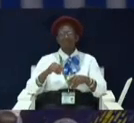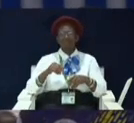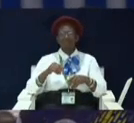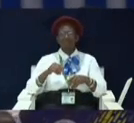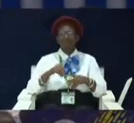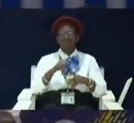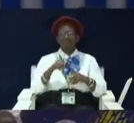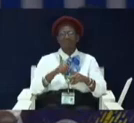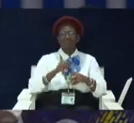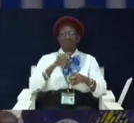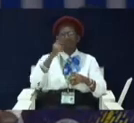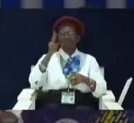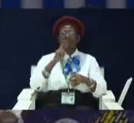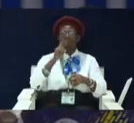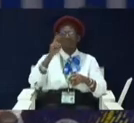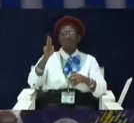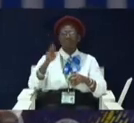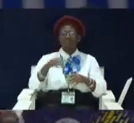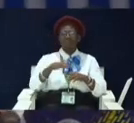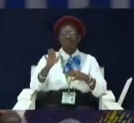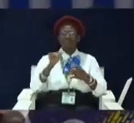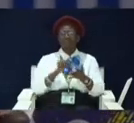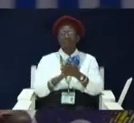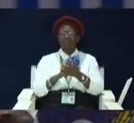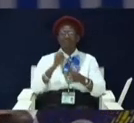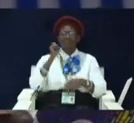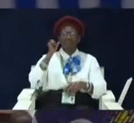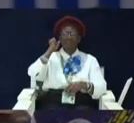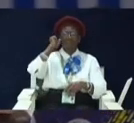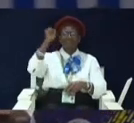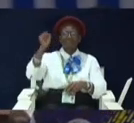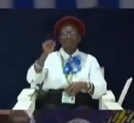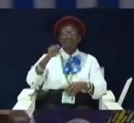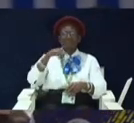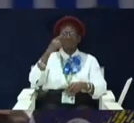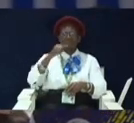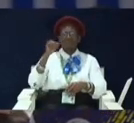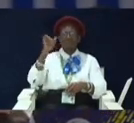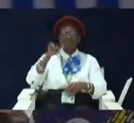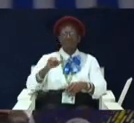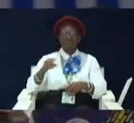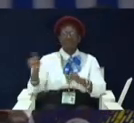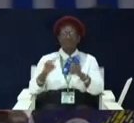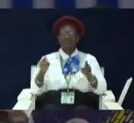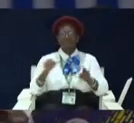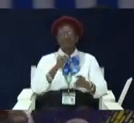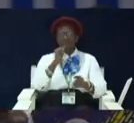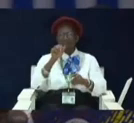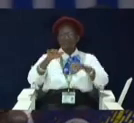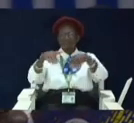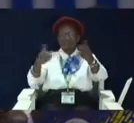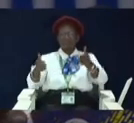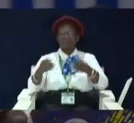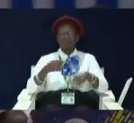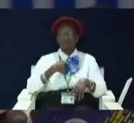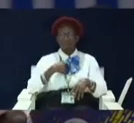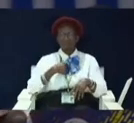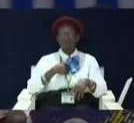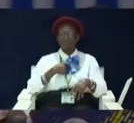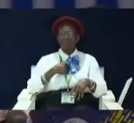When I saw her after that, she said, they didn't give me. Ngba mo ri leyin ki lo sele oni won o